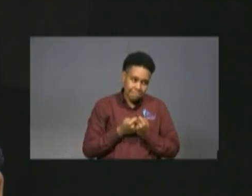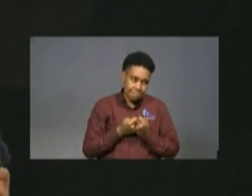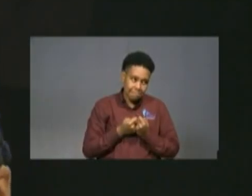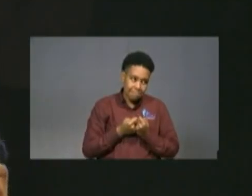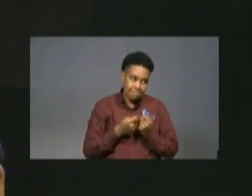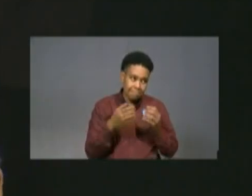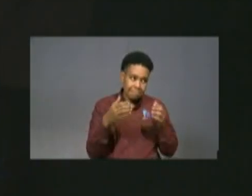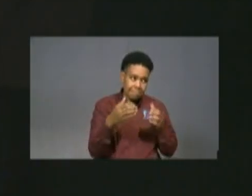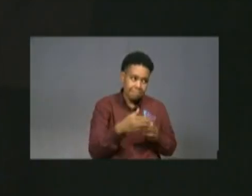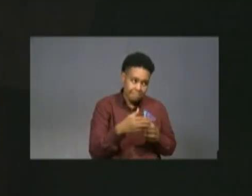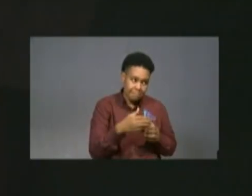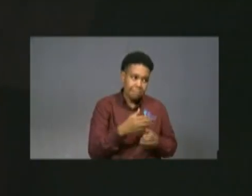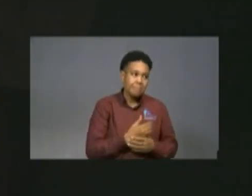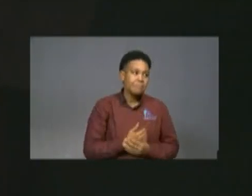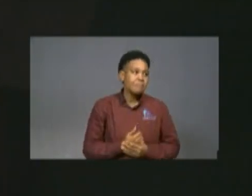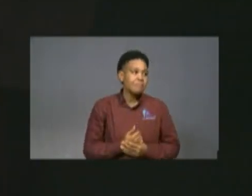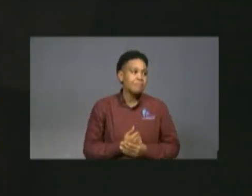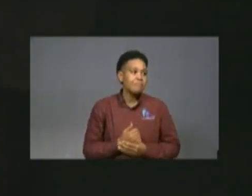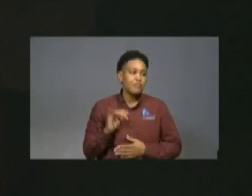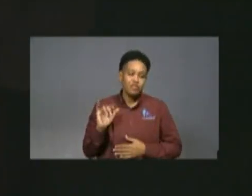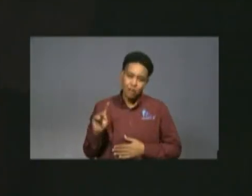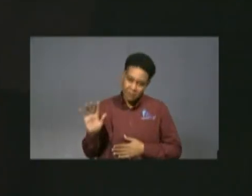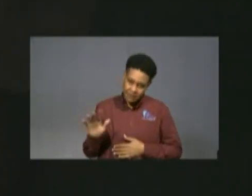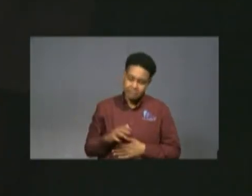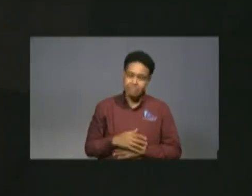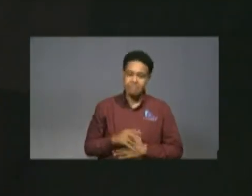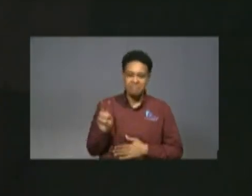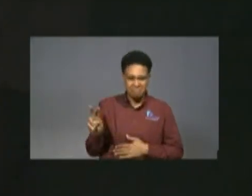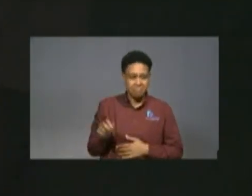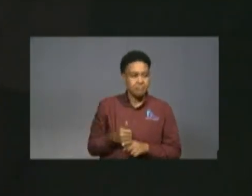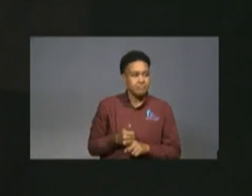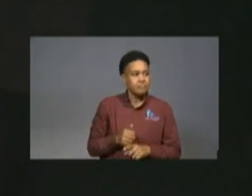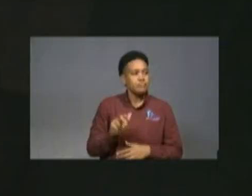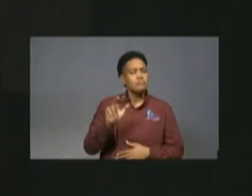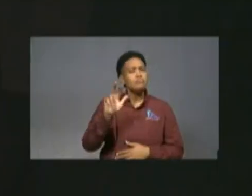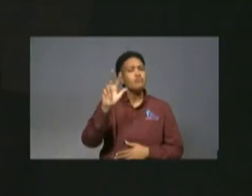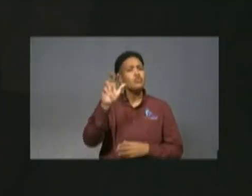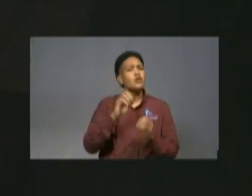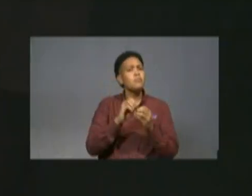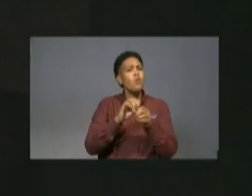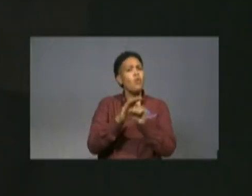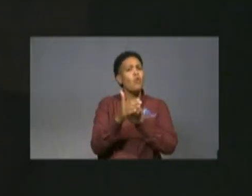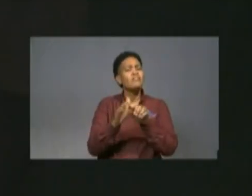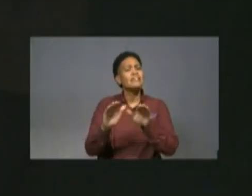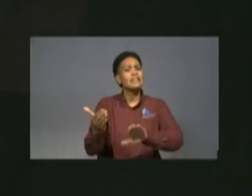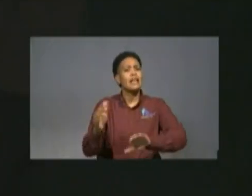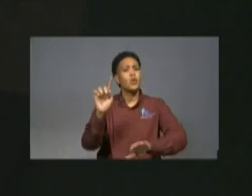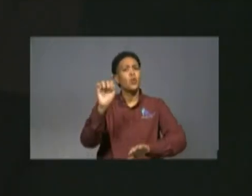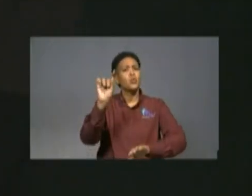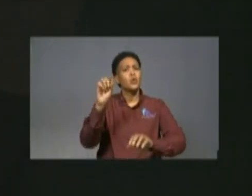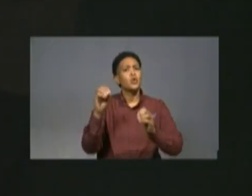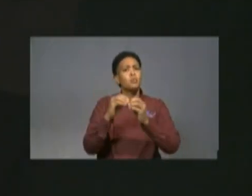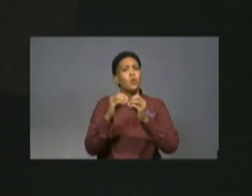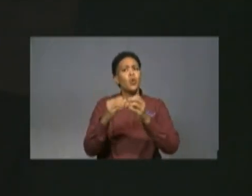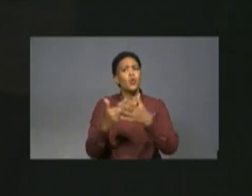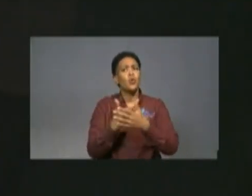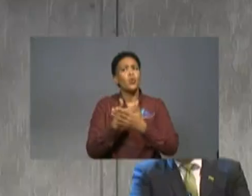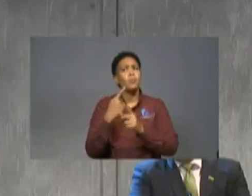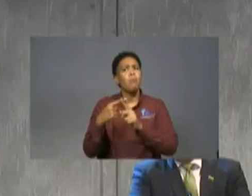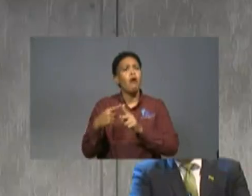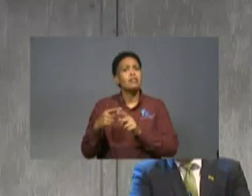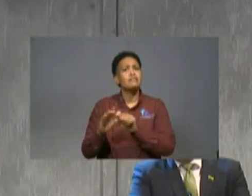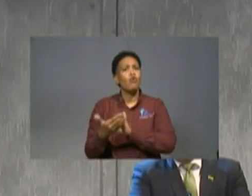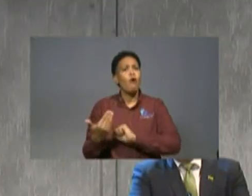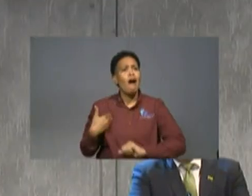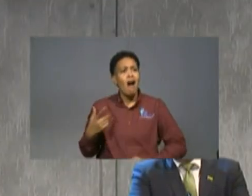There have been 3 more COVID-related deaths and 120 new cases, and the government has said not to